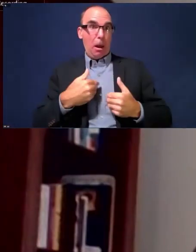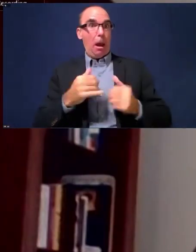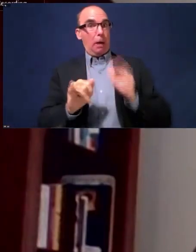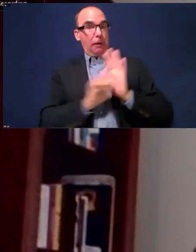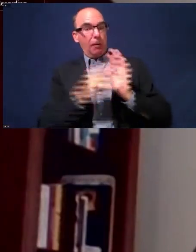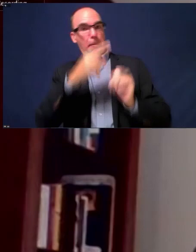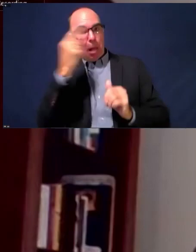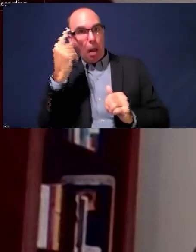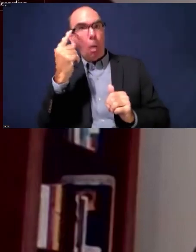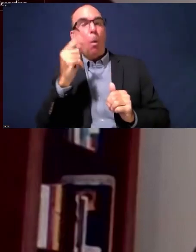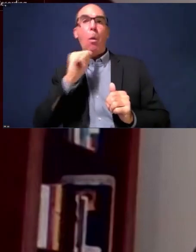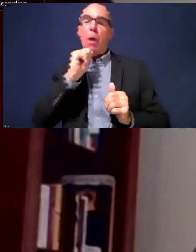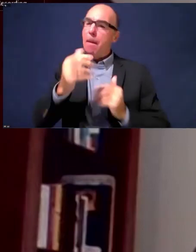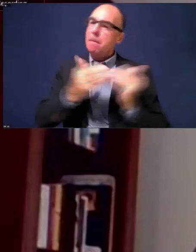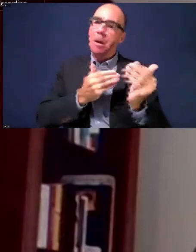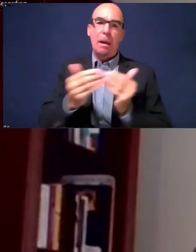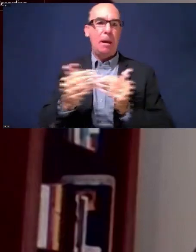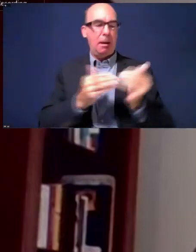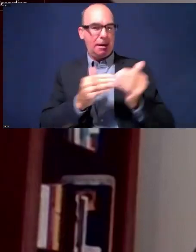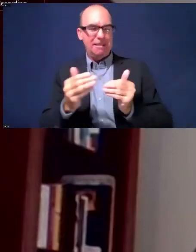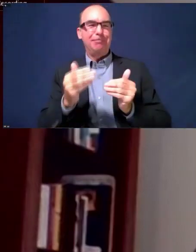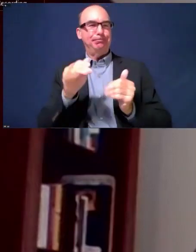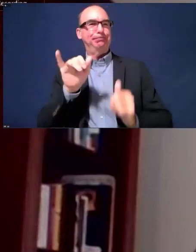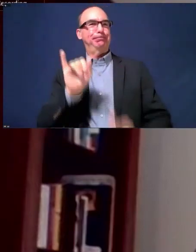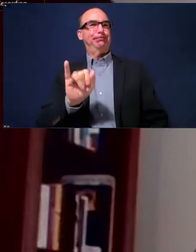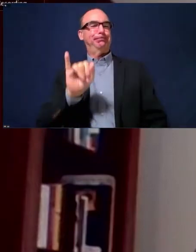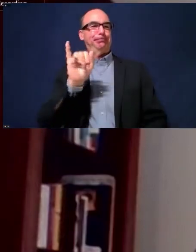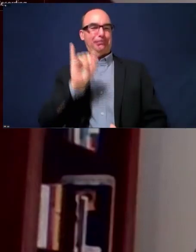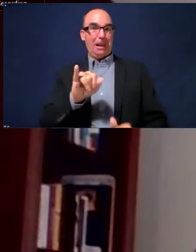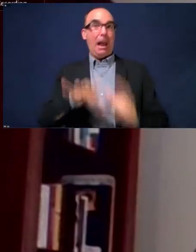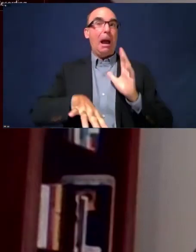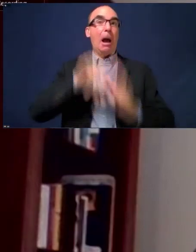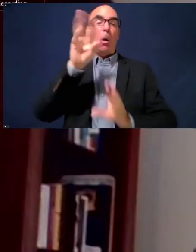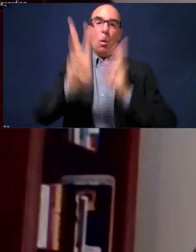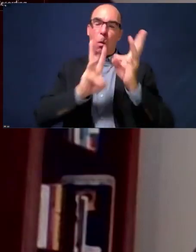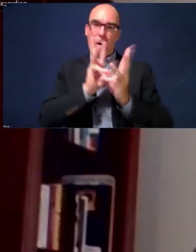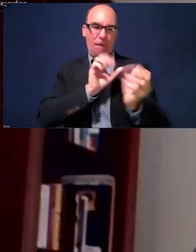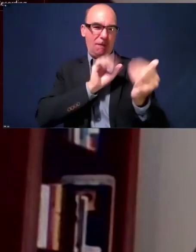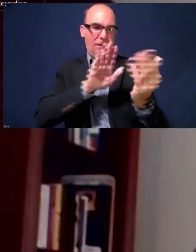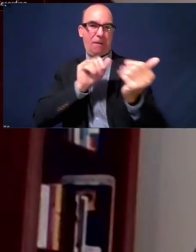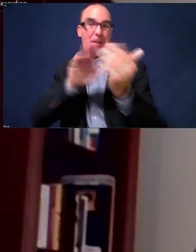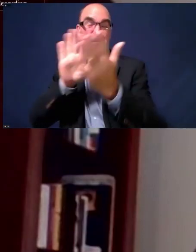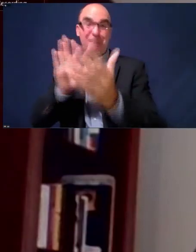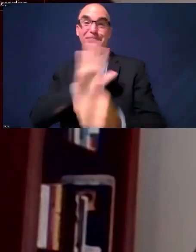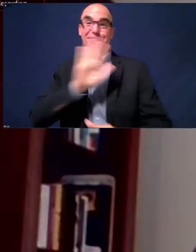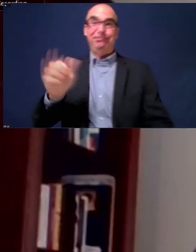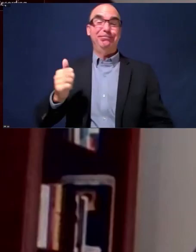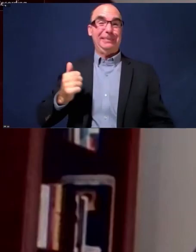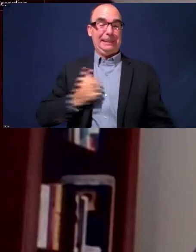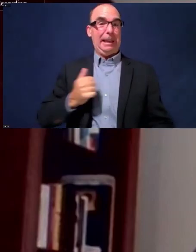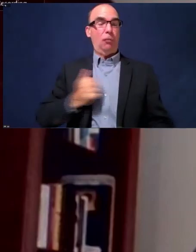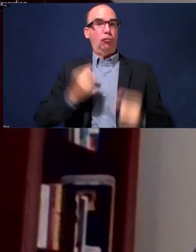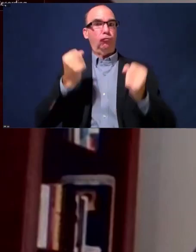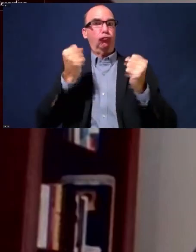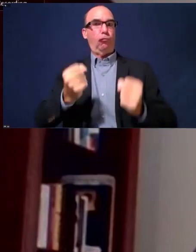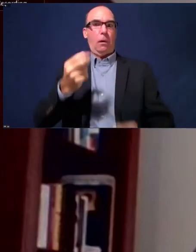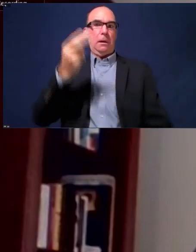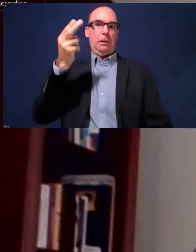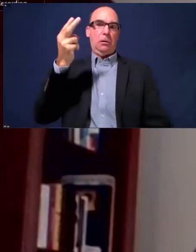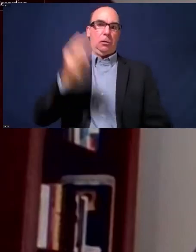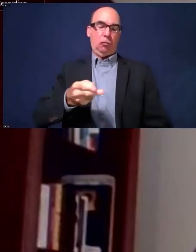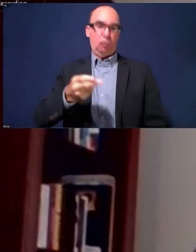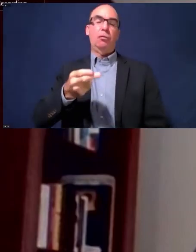and systemic dimensions. Anti-Black racism has long historical roots in Canada, and by extension,